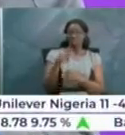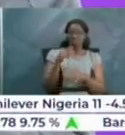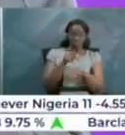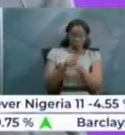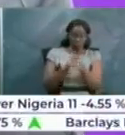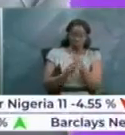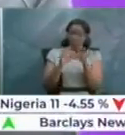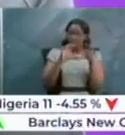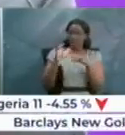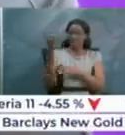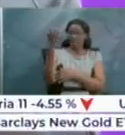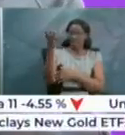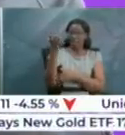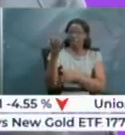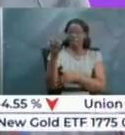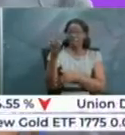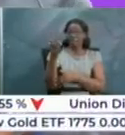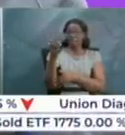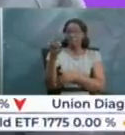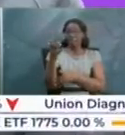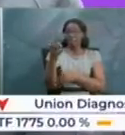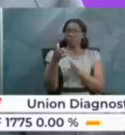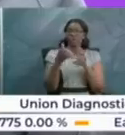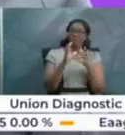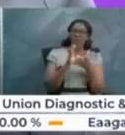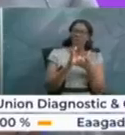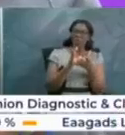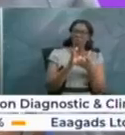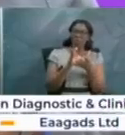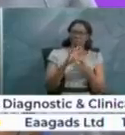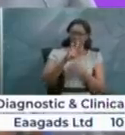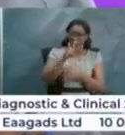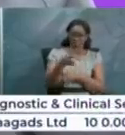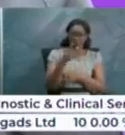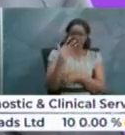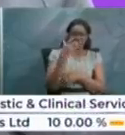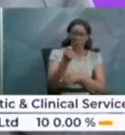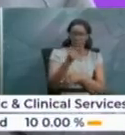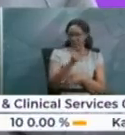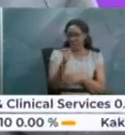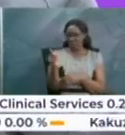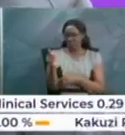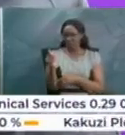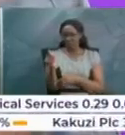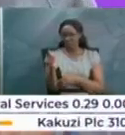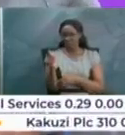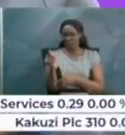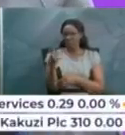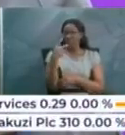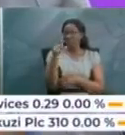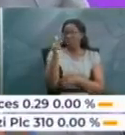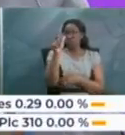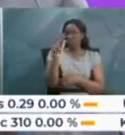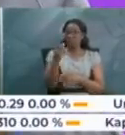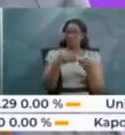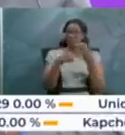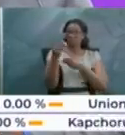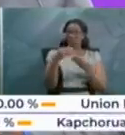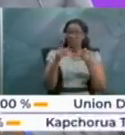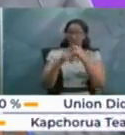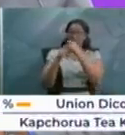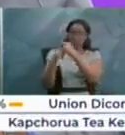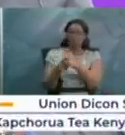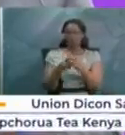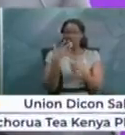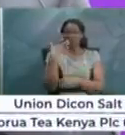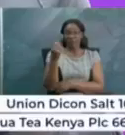the market price for this watch is roughly between 4,500 and I've seen somebody selling it at 6,500.